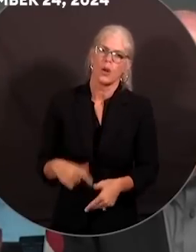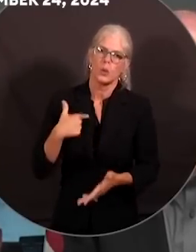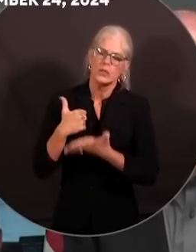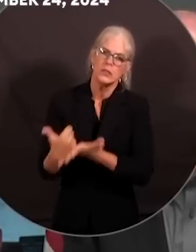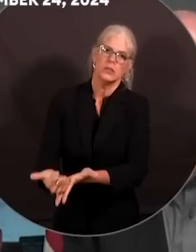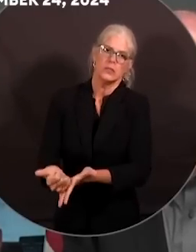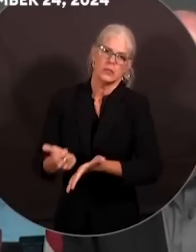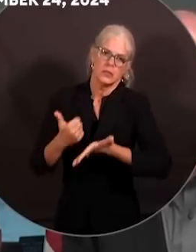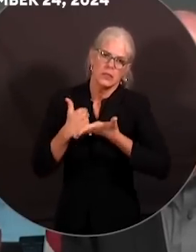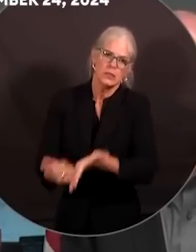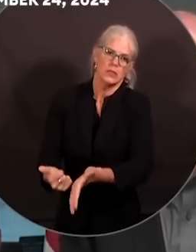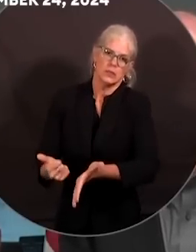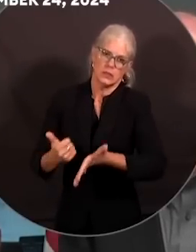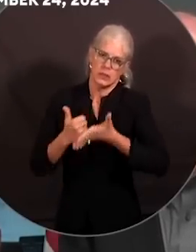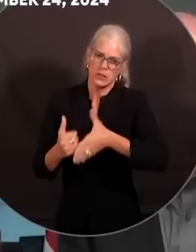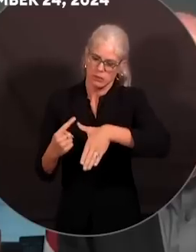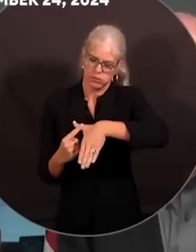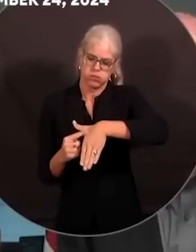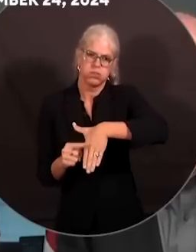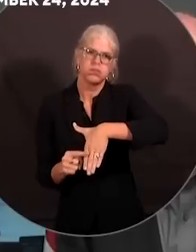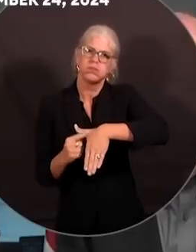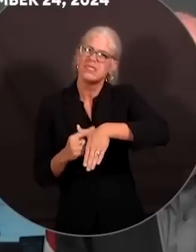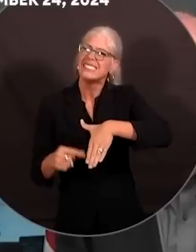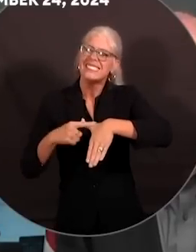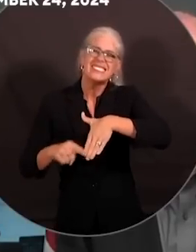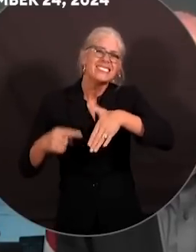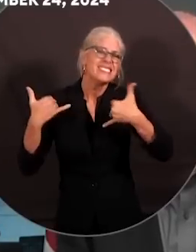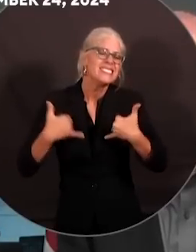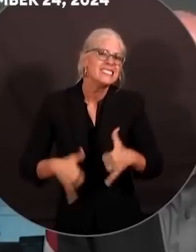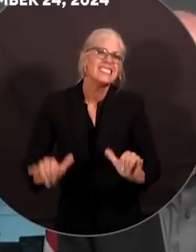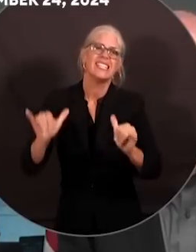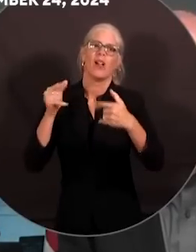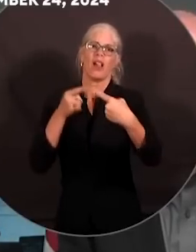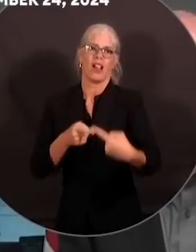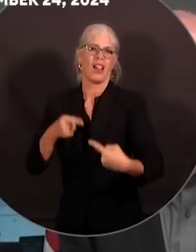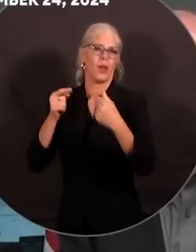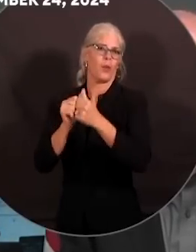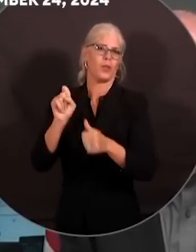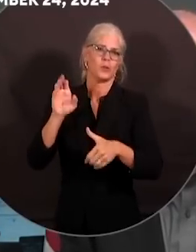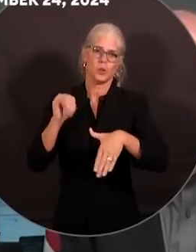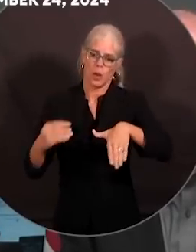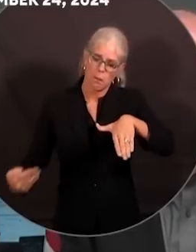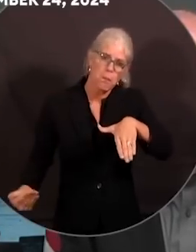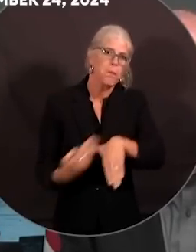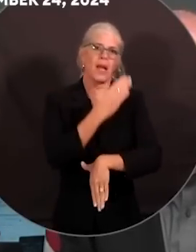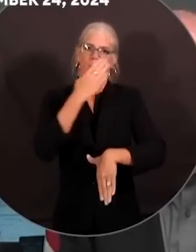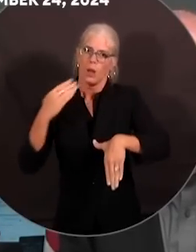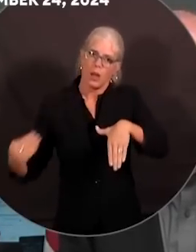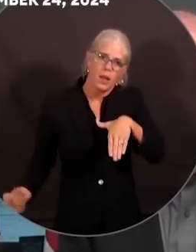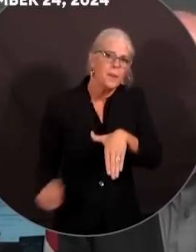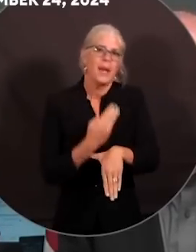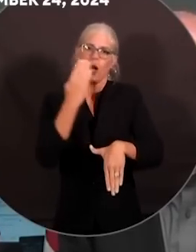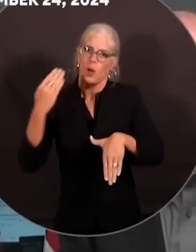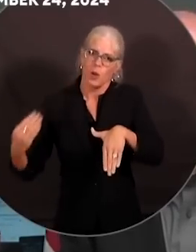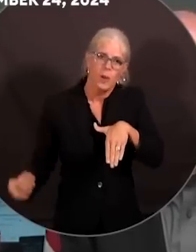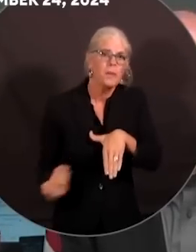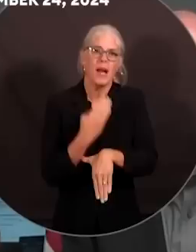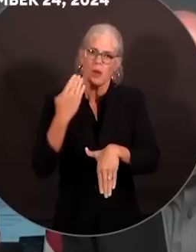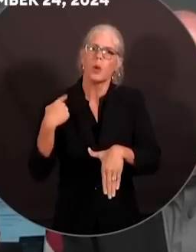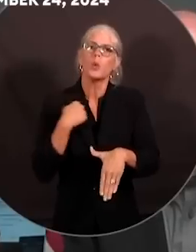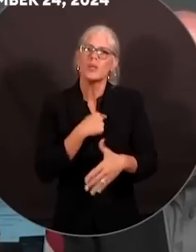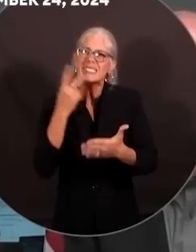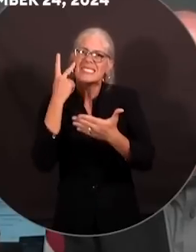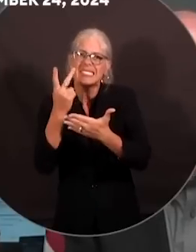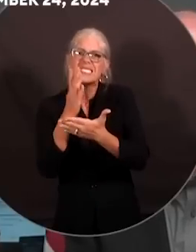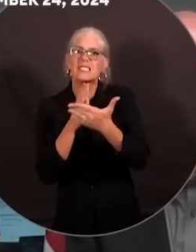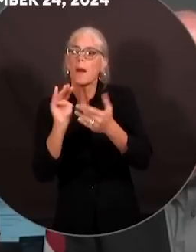back, but there's still, with a storm that big. So as we see some of these models, and they haven't really, most of